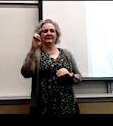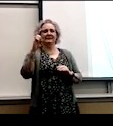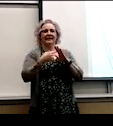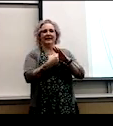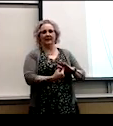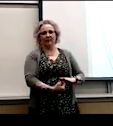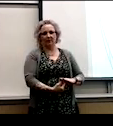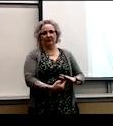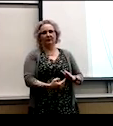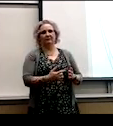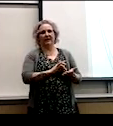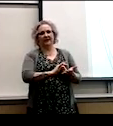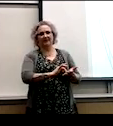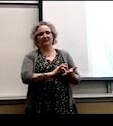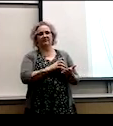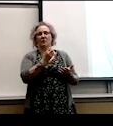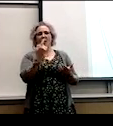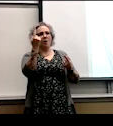up.